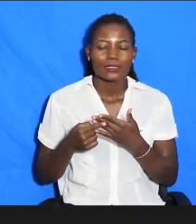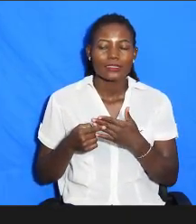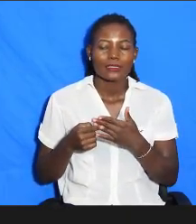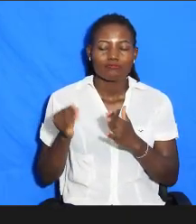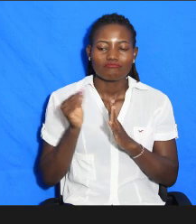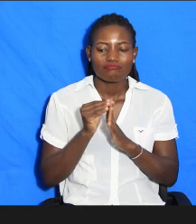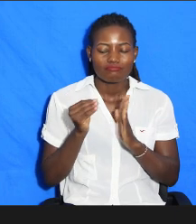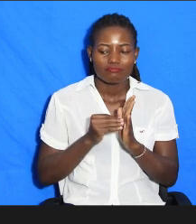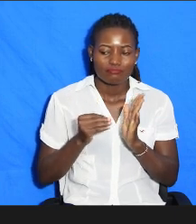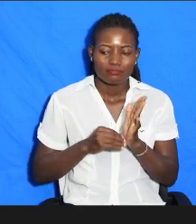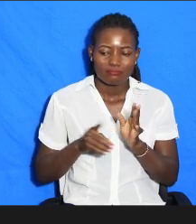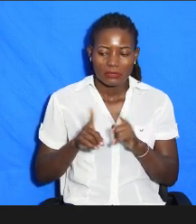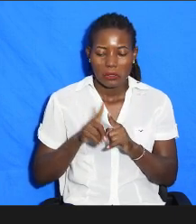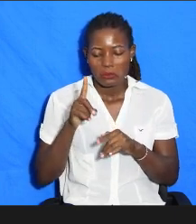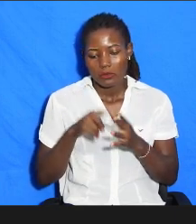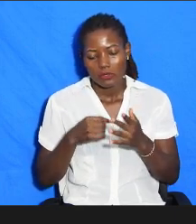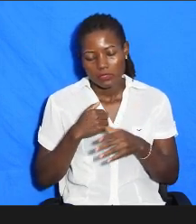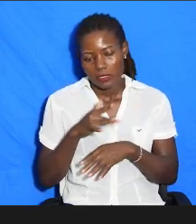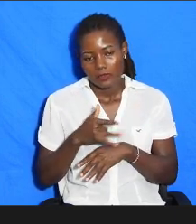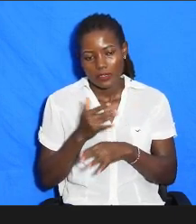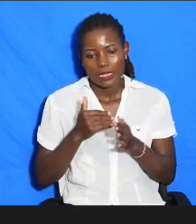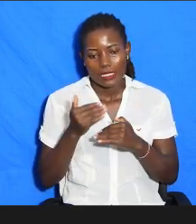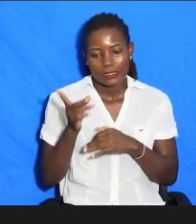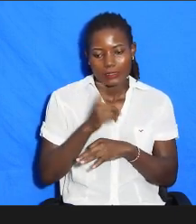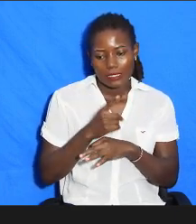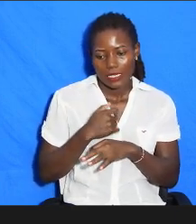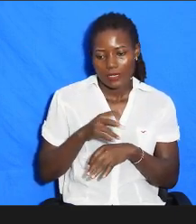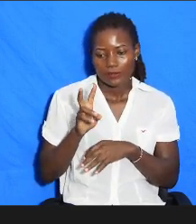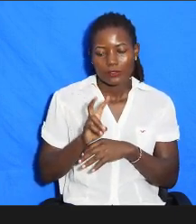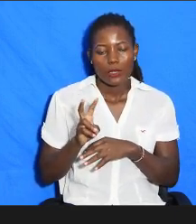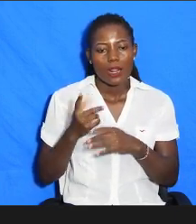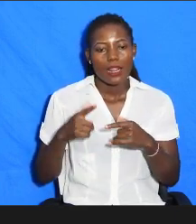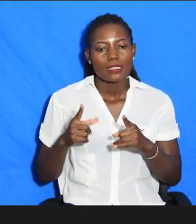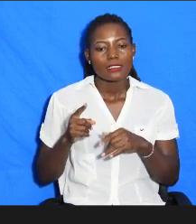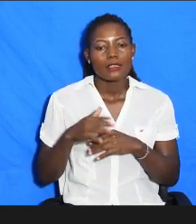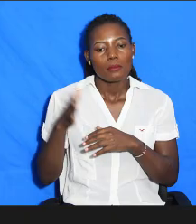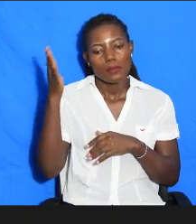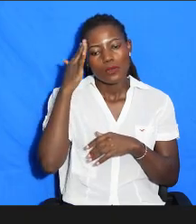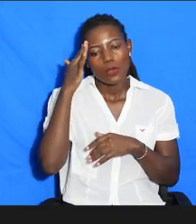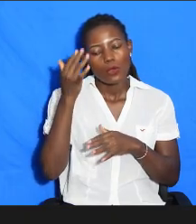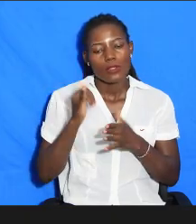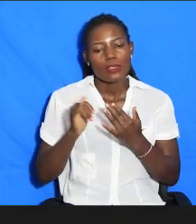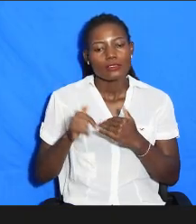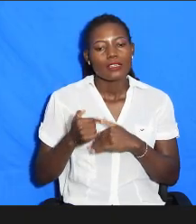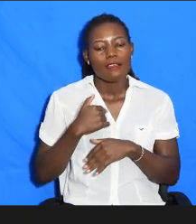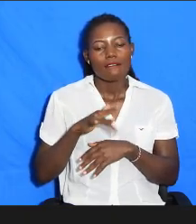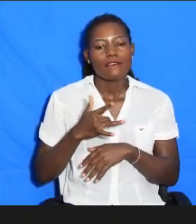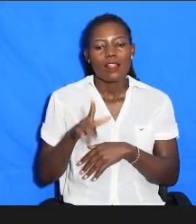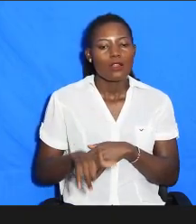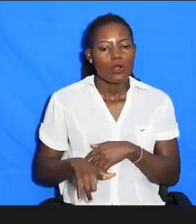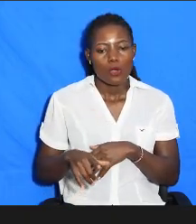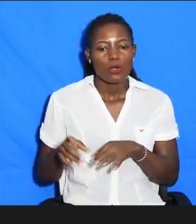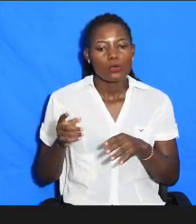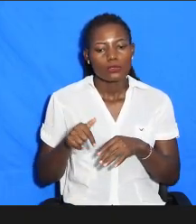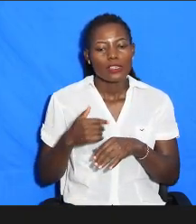I write also what I'm feeling after. Even the next day, I also have to check up with him, letting him know that today I'm feeling kind of low. Today I'm feeling kind